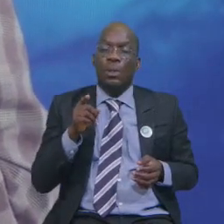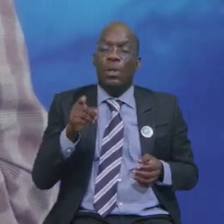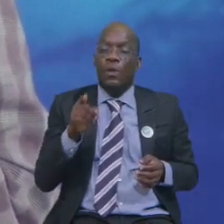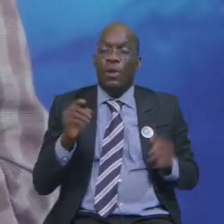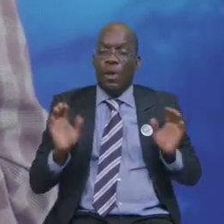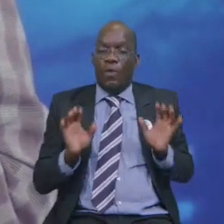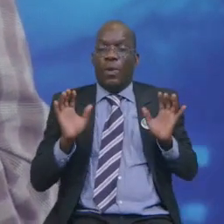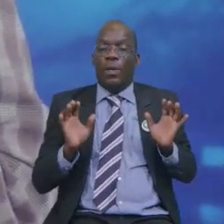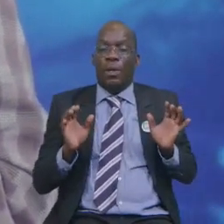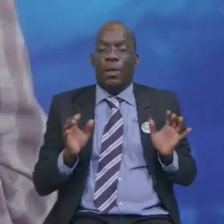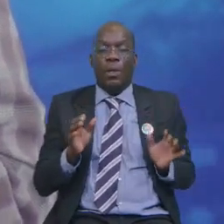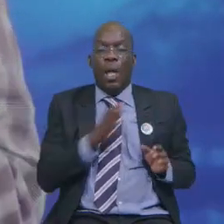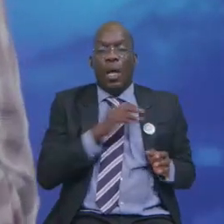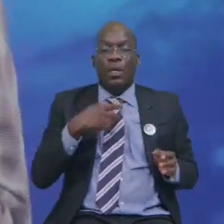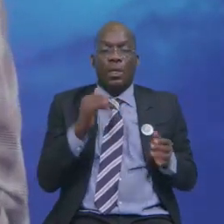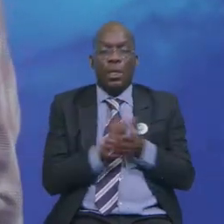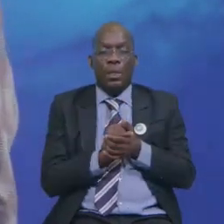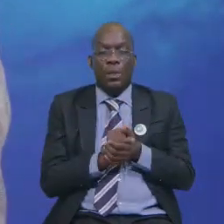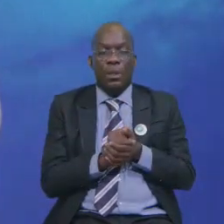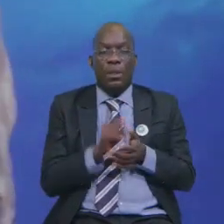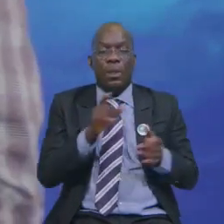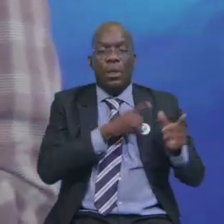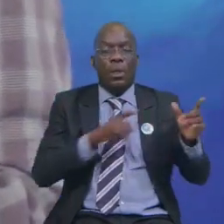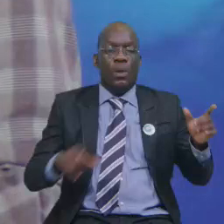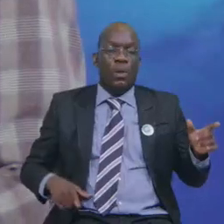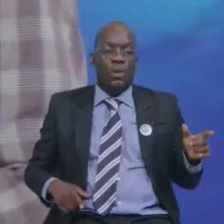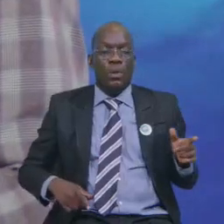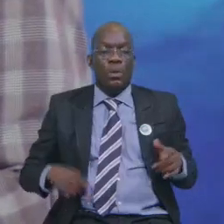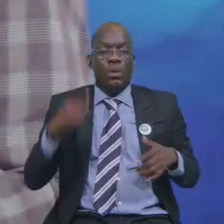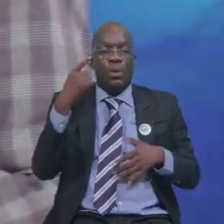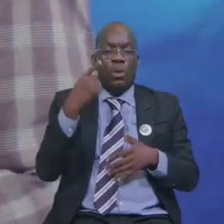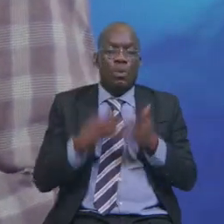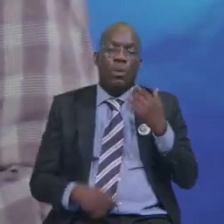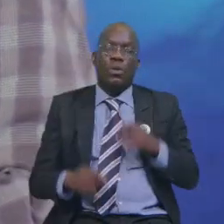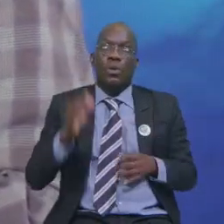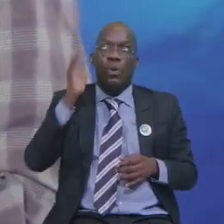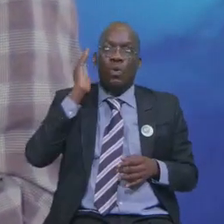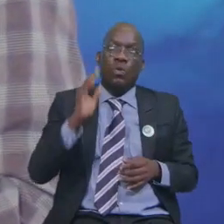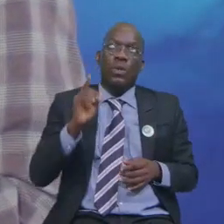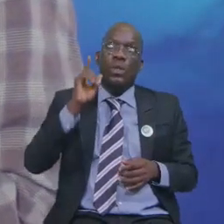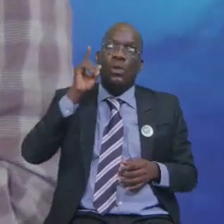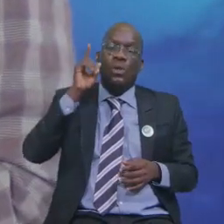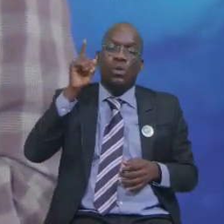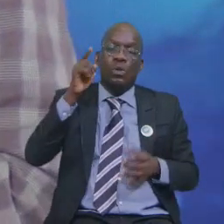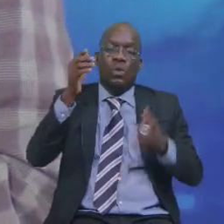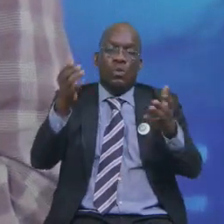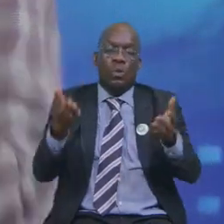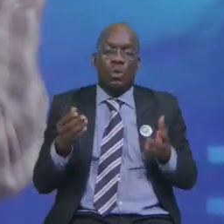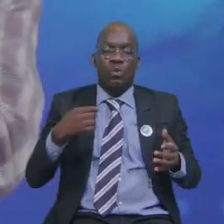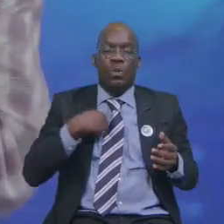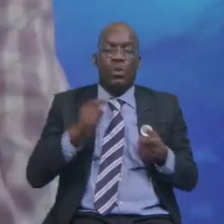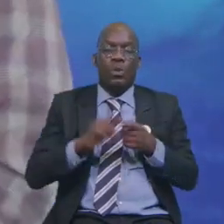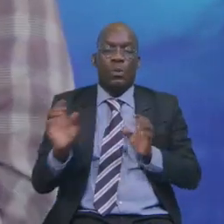said, Lord, what well, thou have me to do.